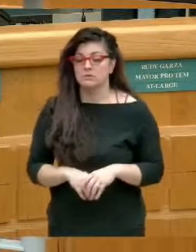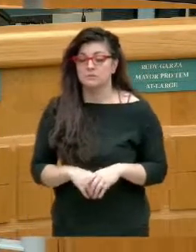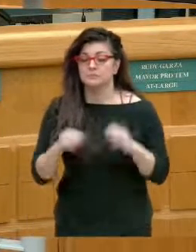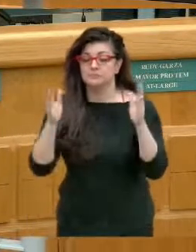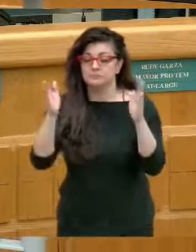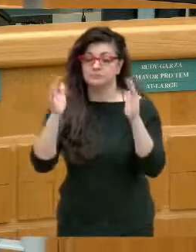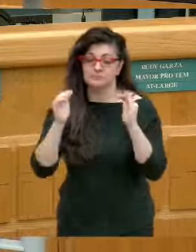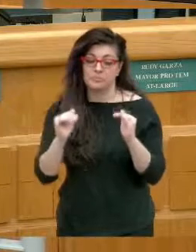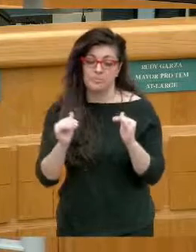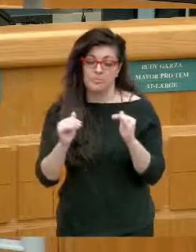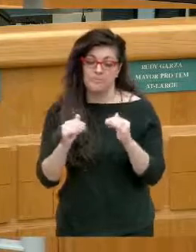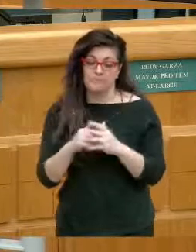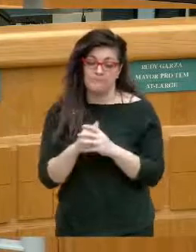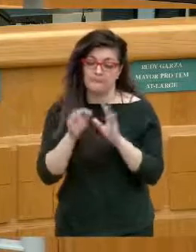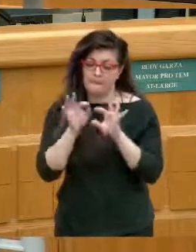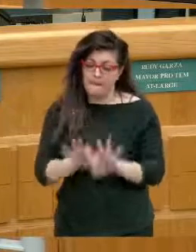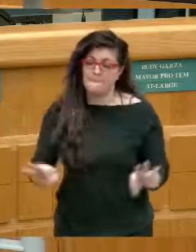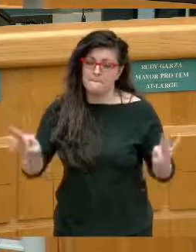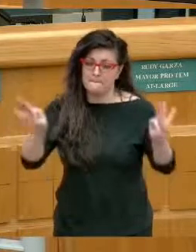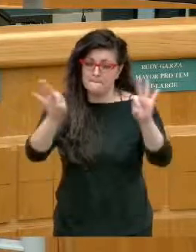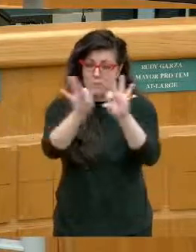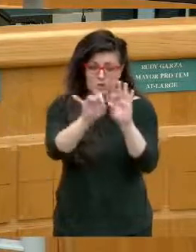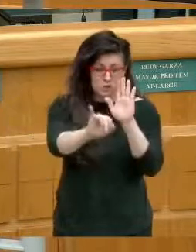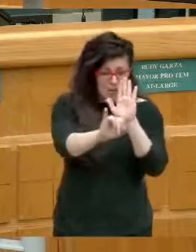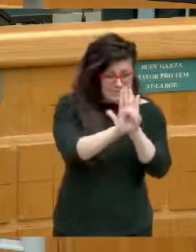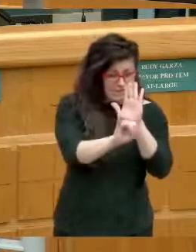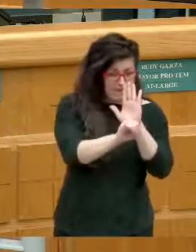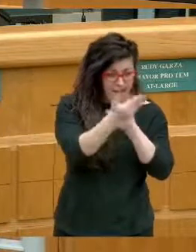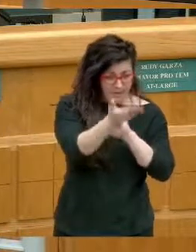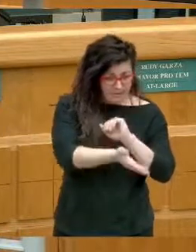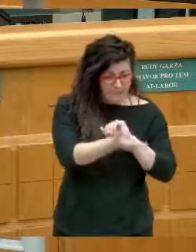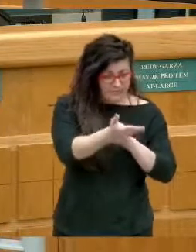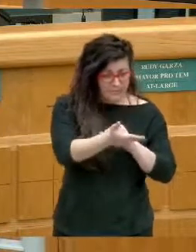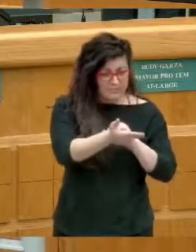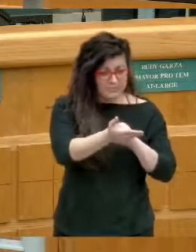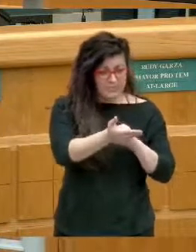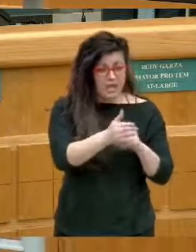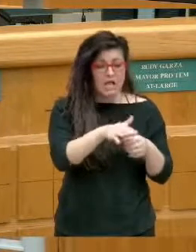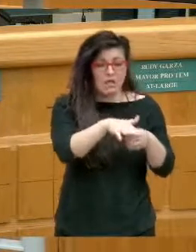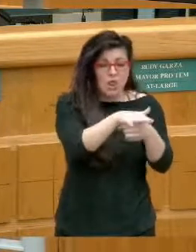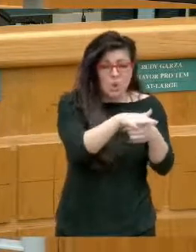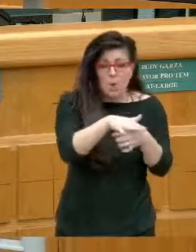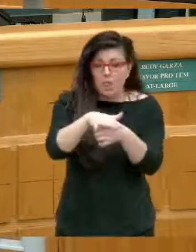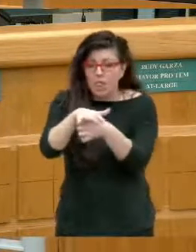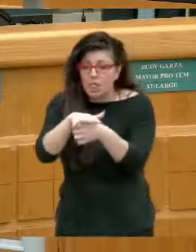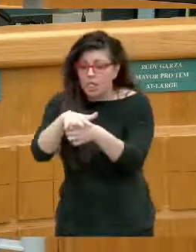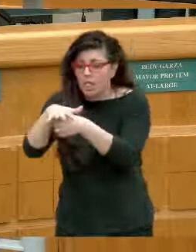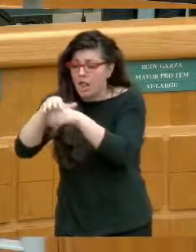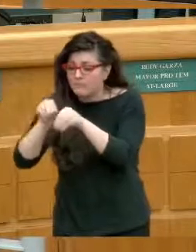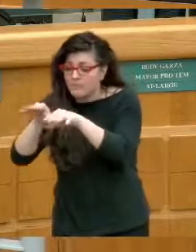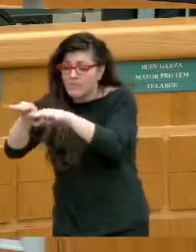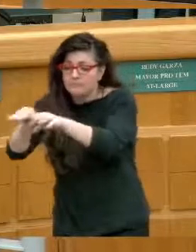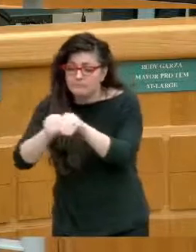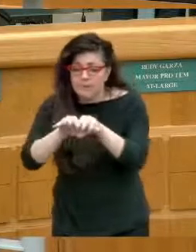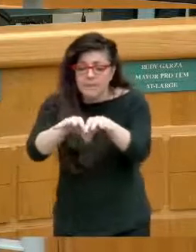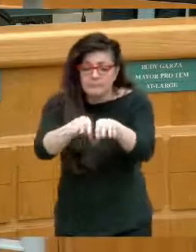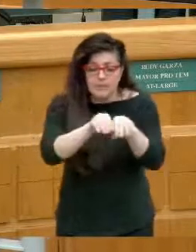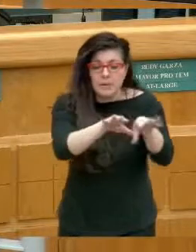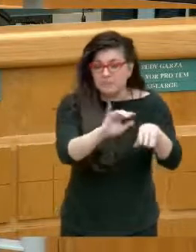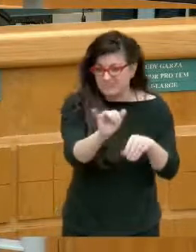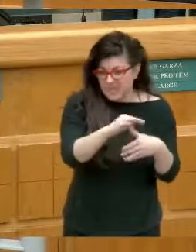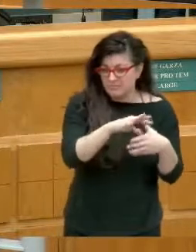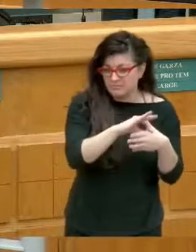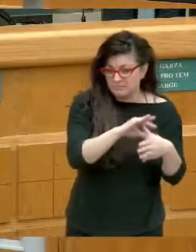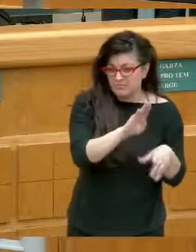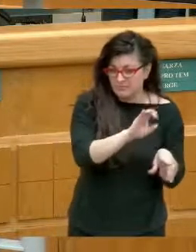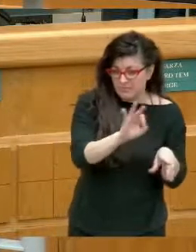Secondly, it's critically important to identify and contain these smaller flare-ups and localized outbreaks, 2 of which that we've become aware